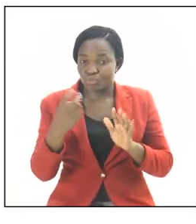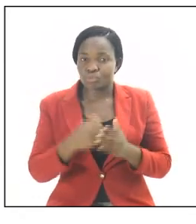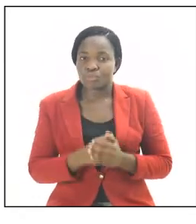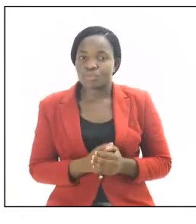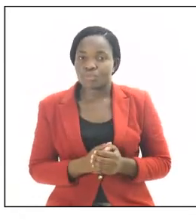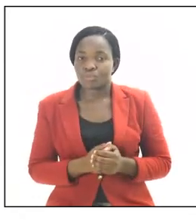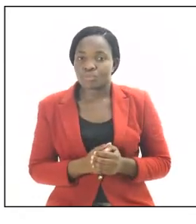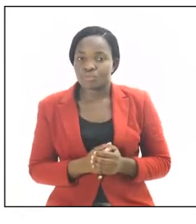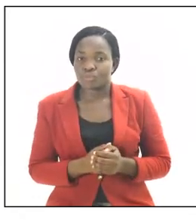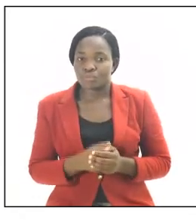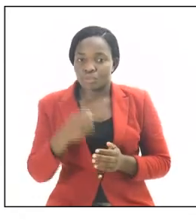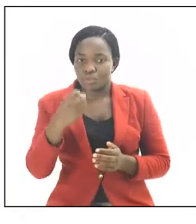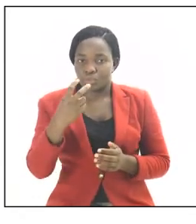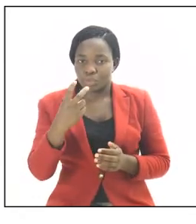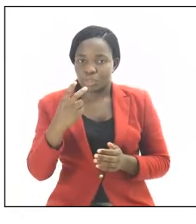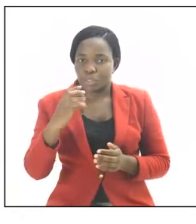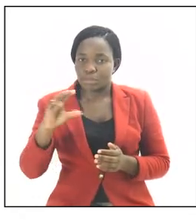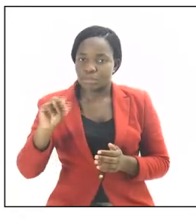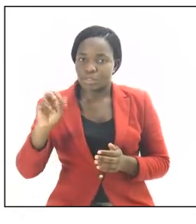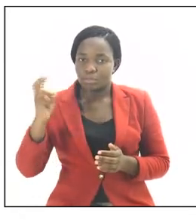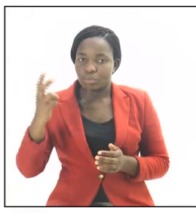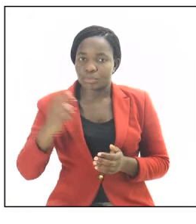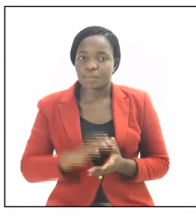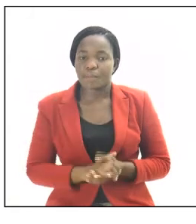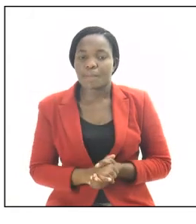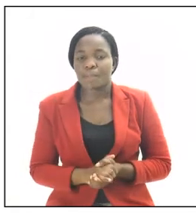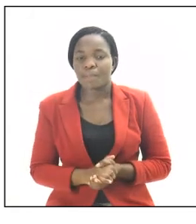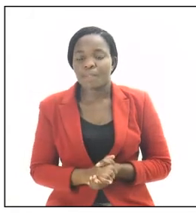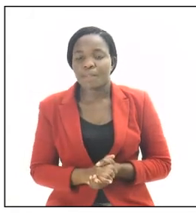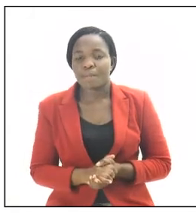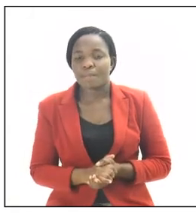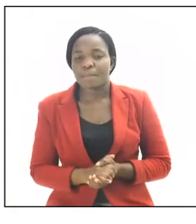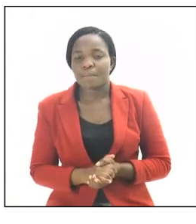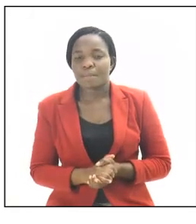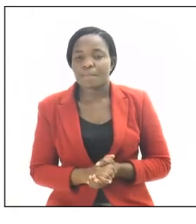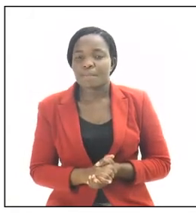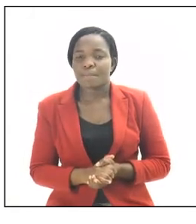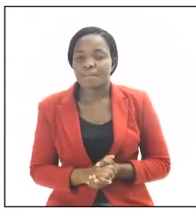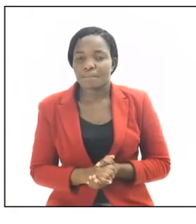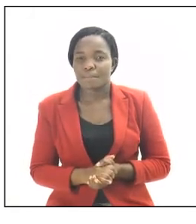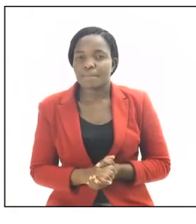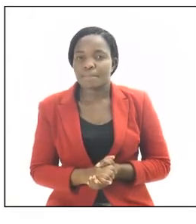is 20 centimeters squared. Right.